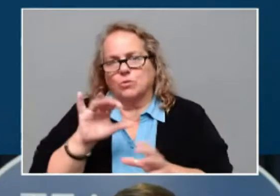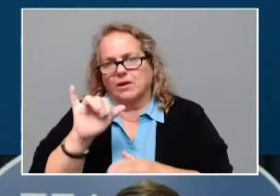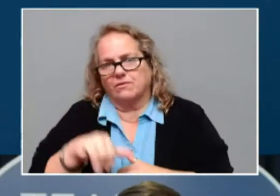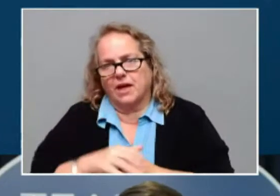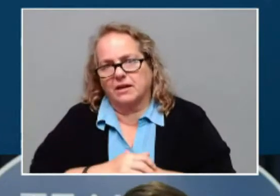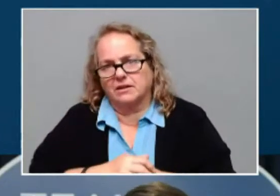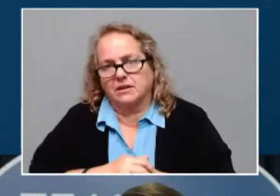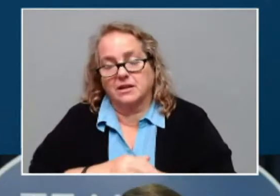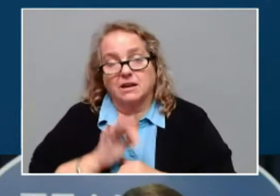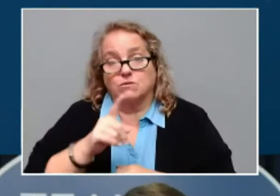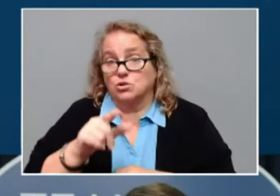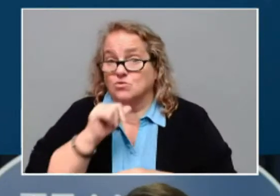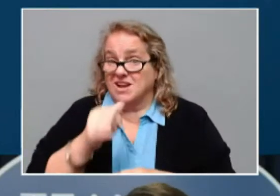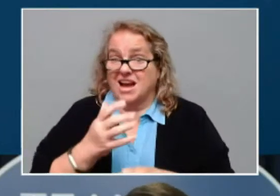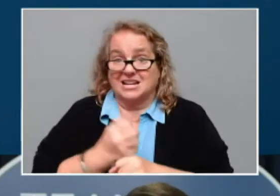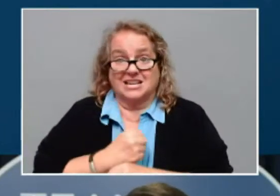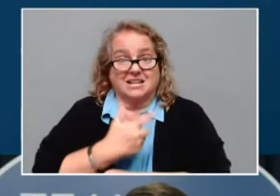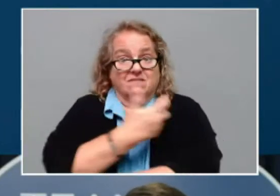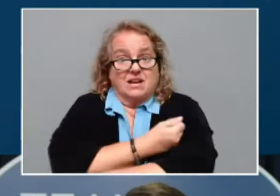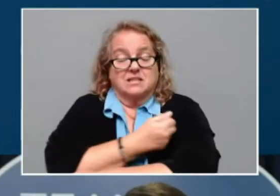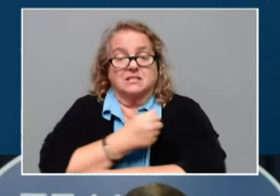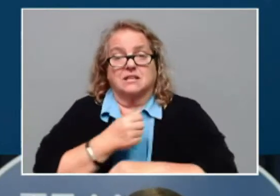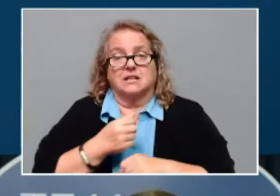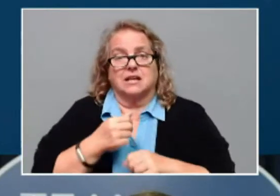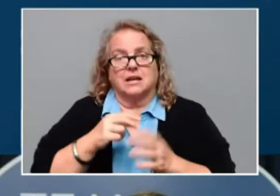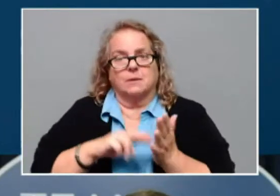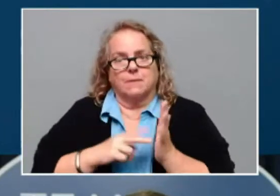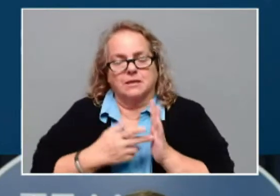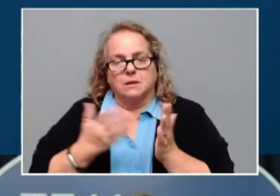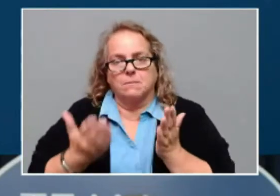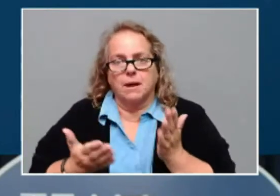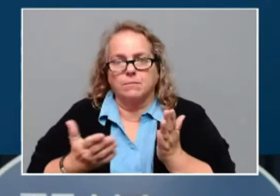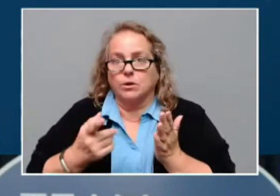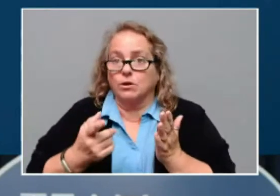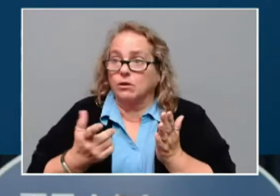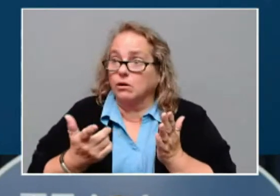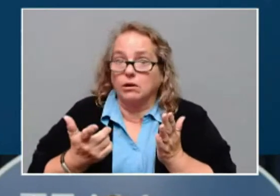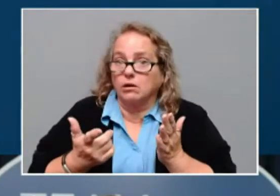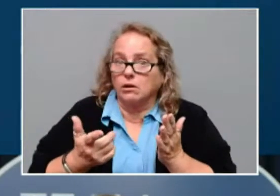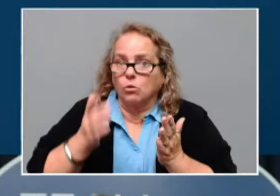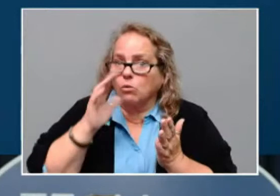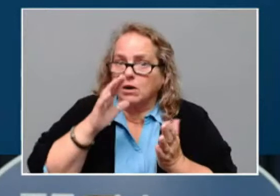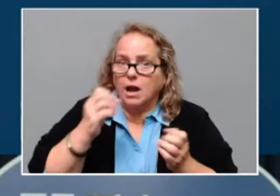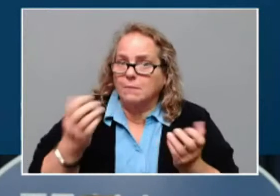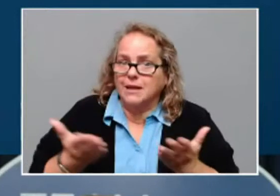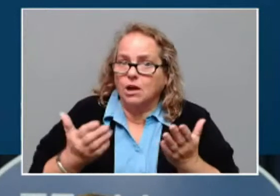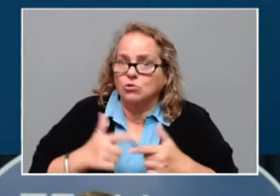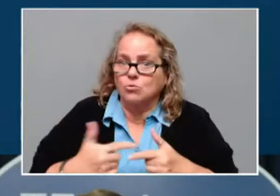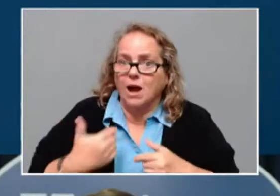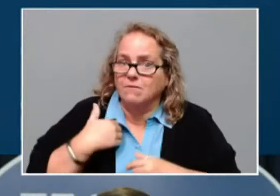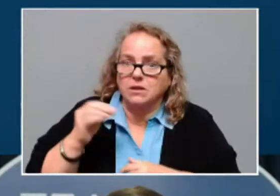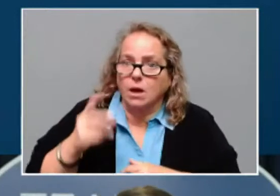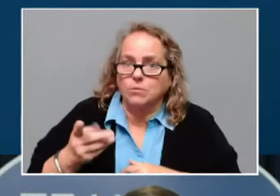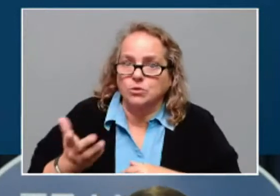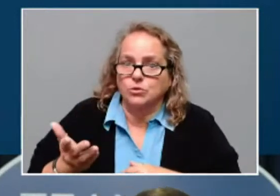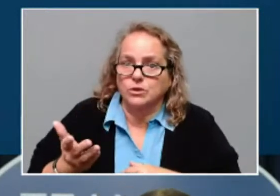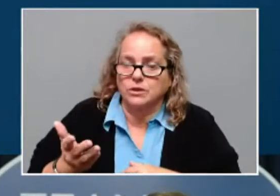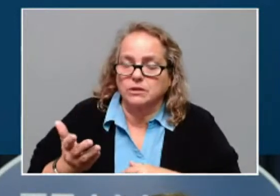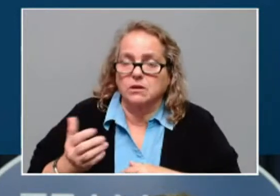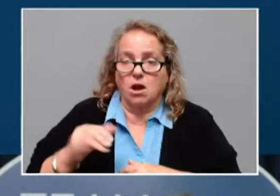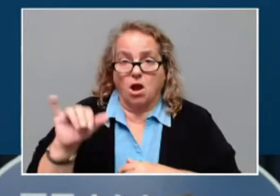though, it makes it less likely you'll be around to have that opportunity. Also, we have seen folks, based